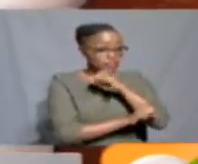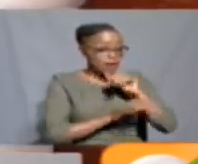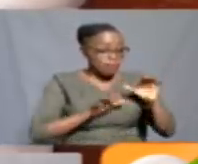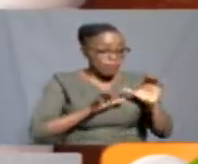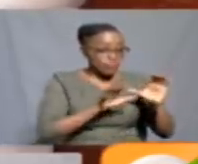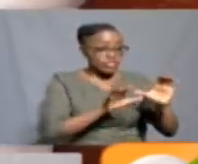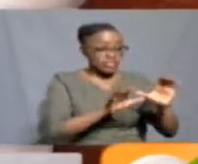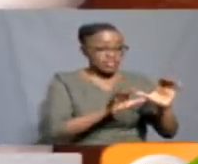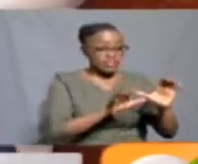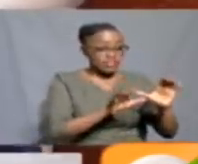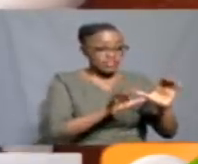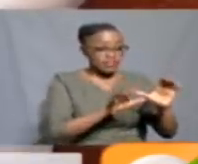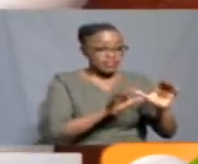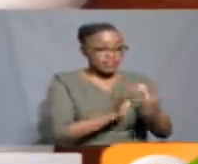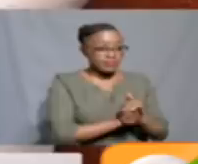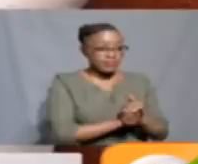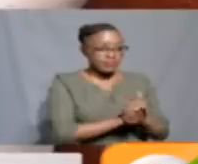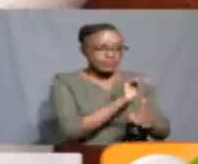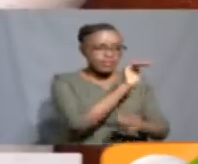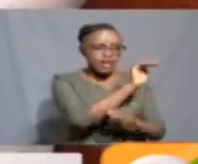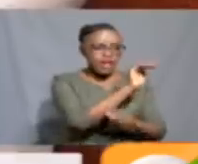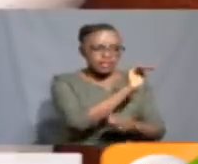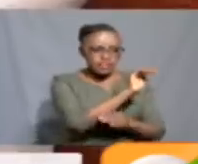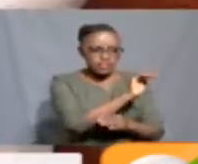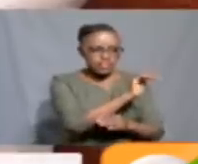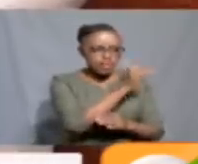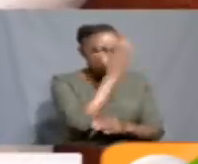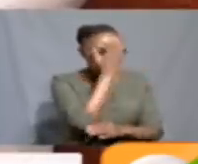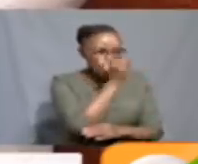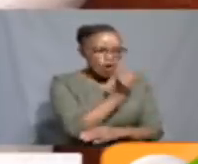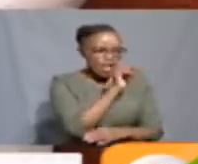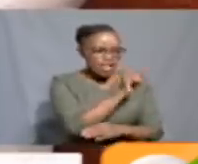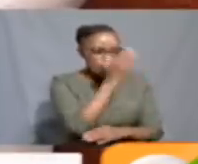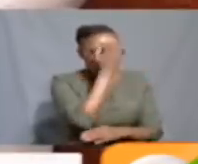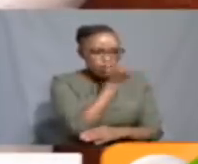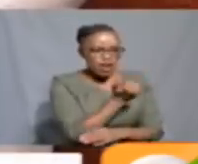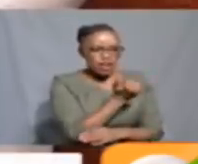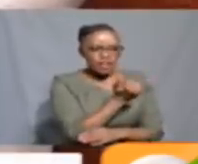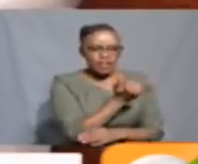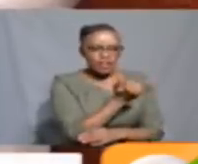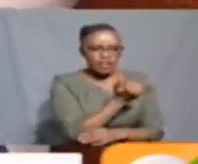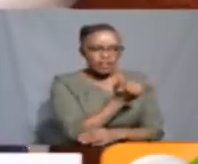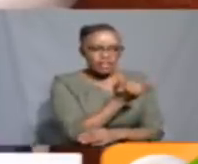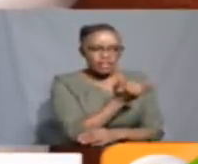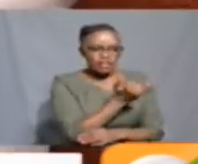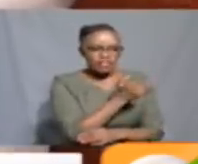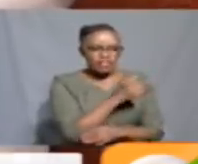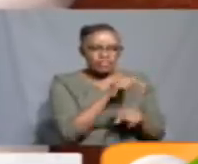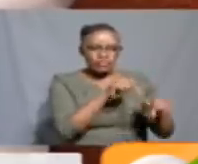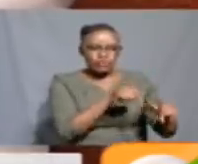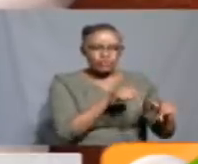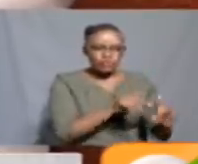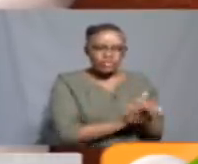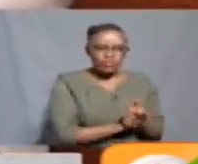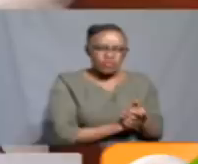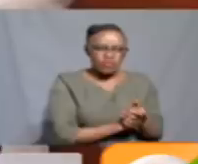pushing, asking ourselves why we are not doing. Today,